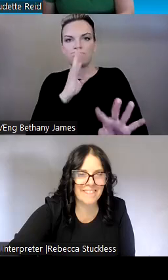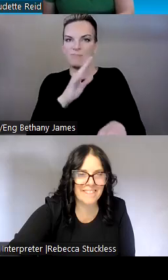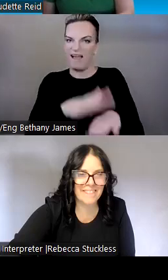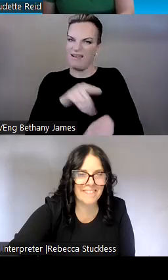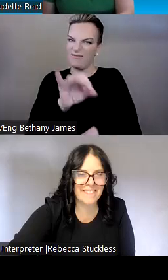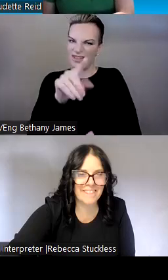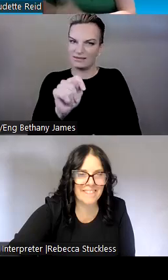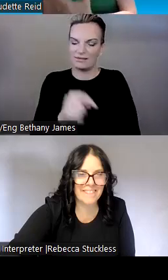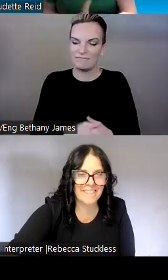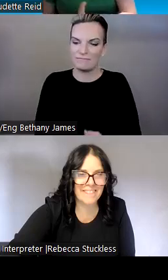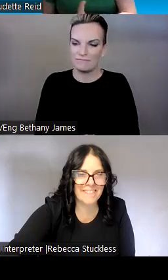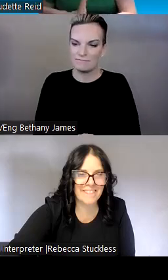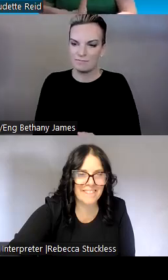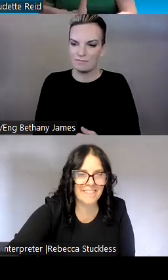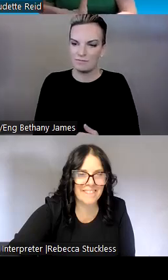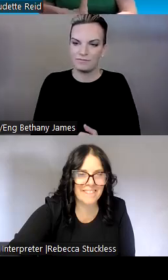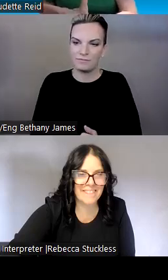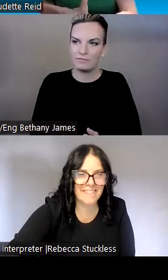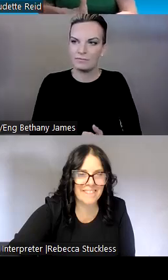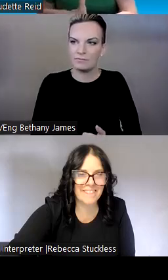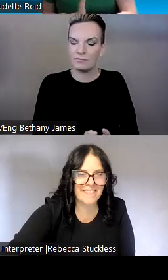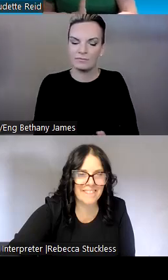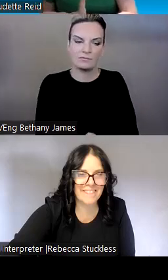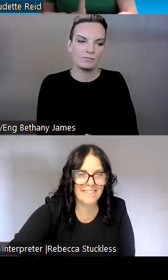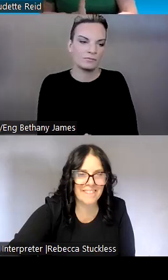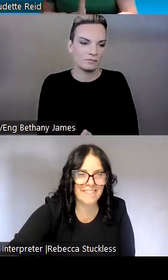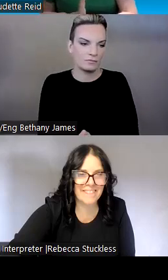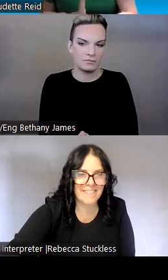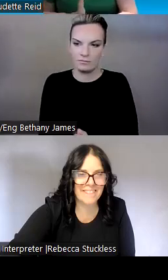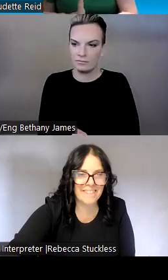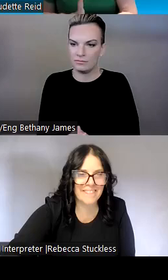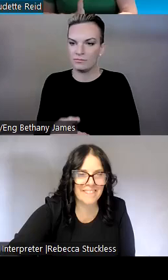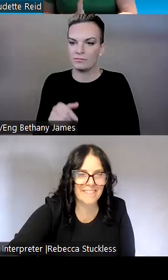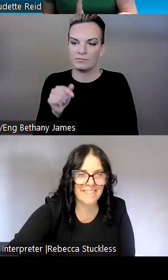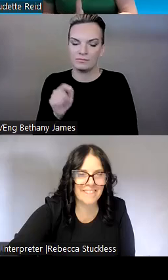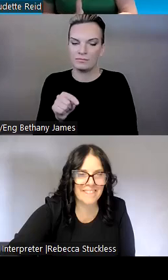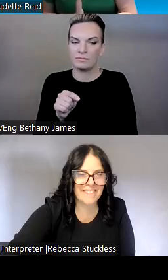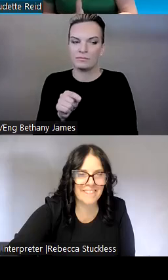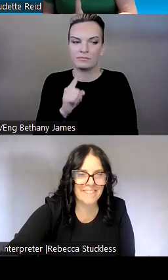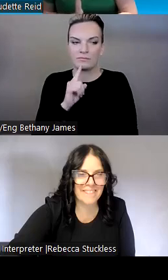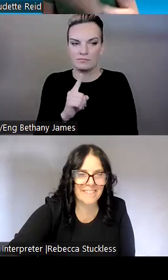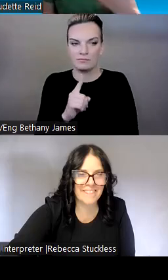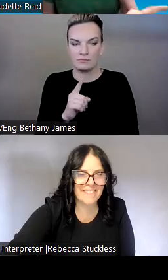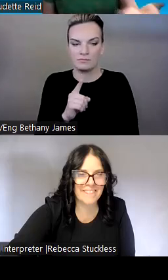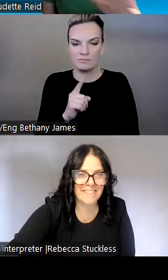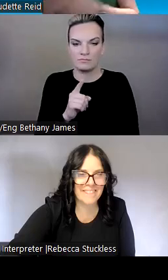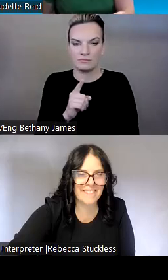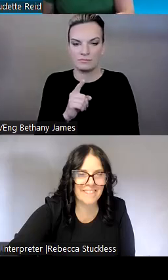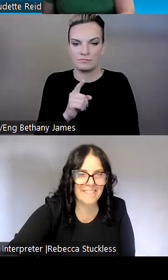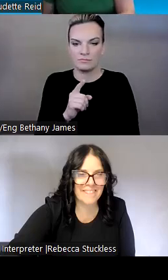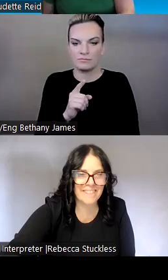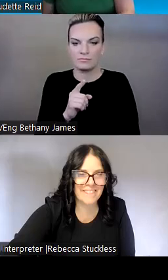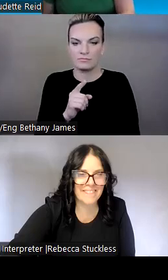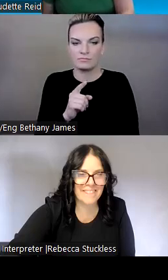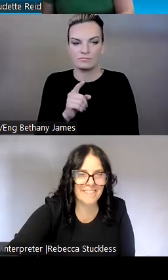And so this is an opportunity that we have to be able to